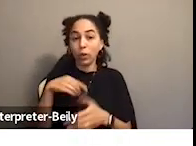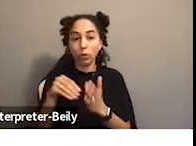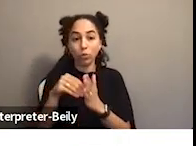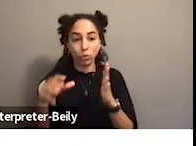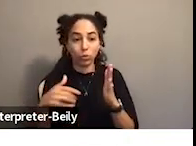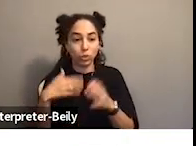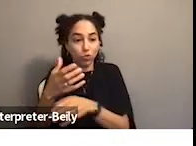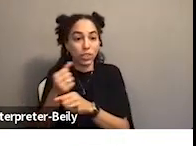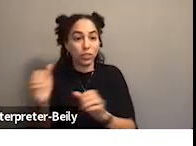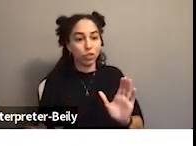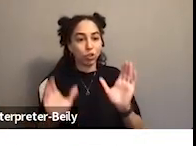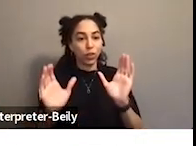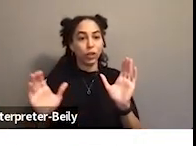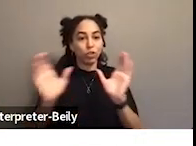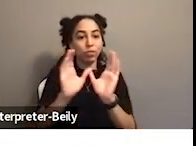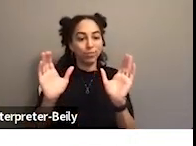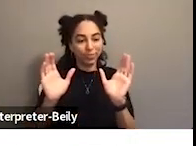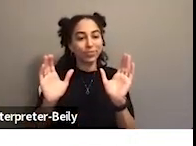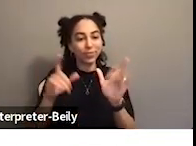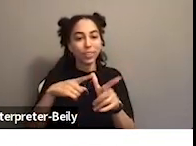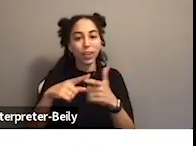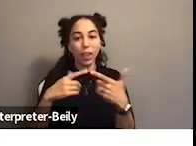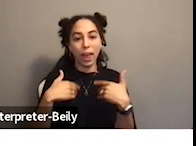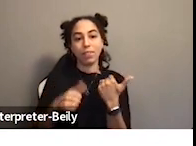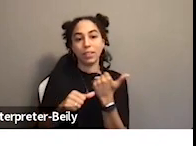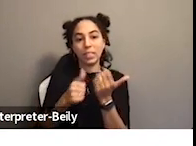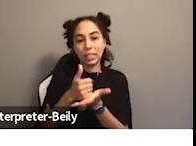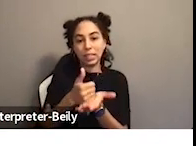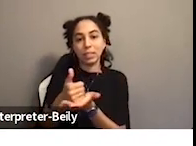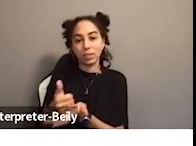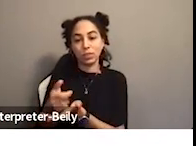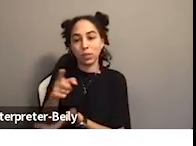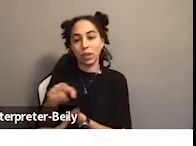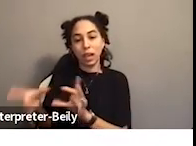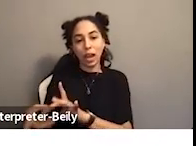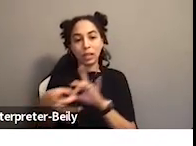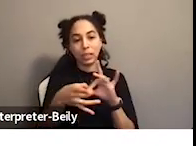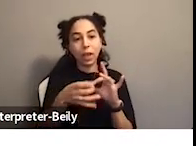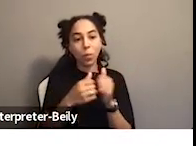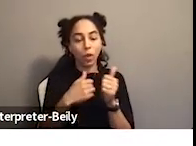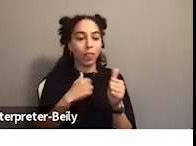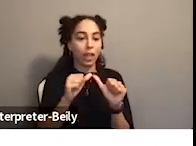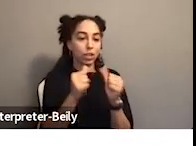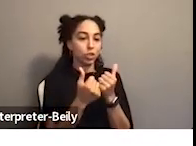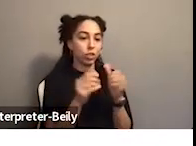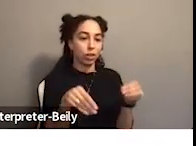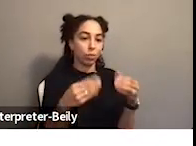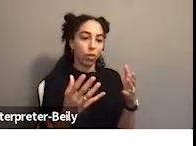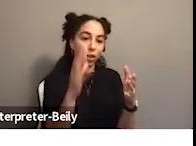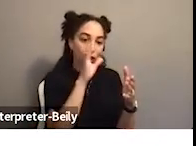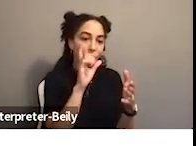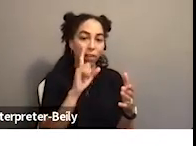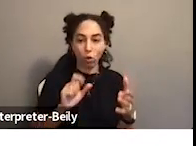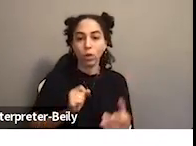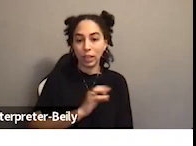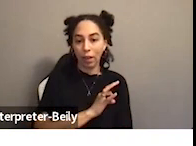a certification, and then there's assistance in connecting them with agency providers who are looking for